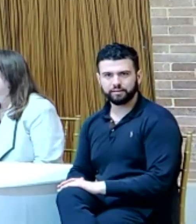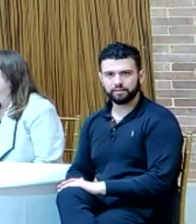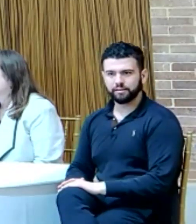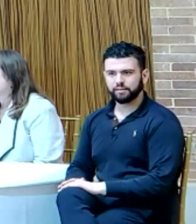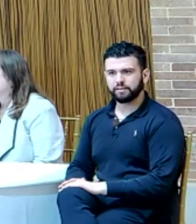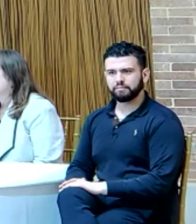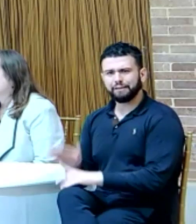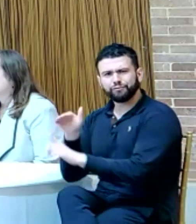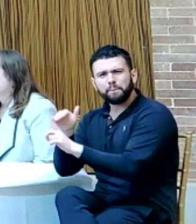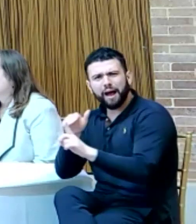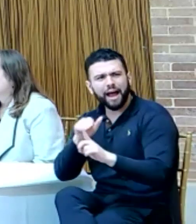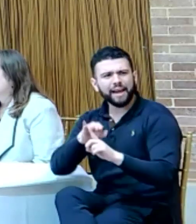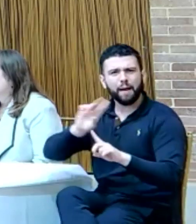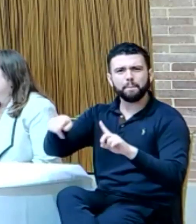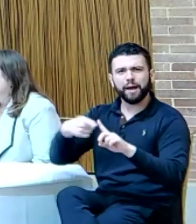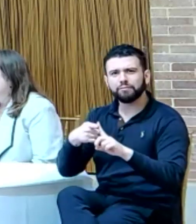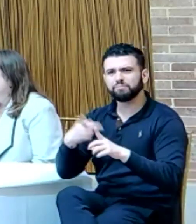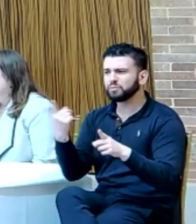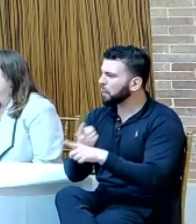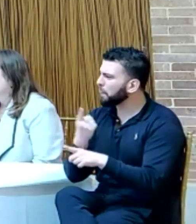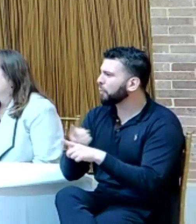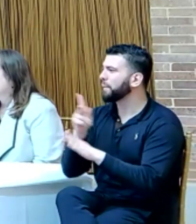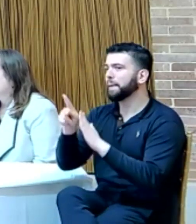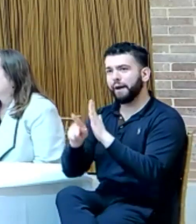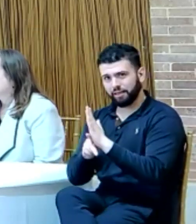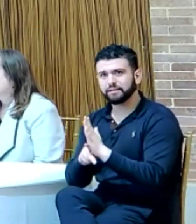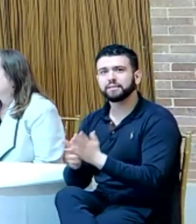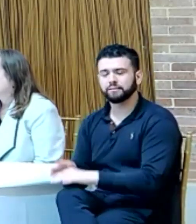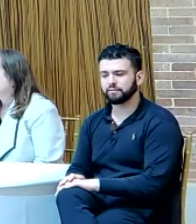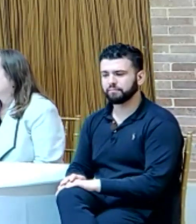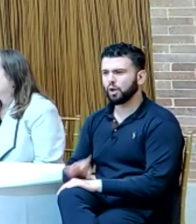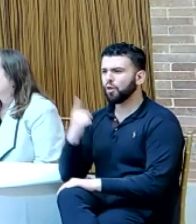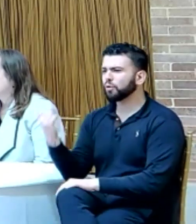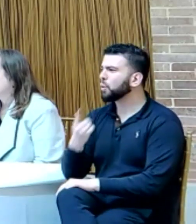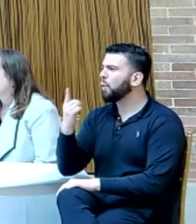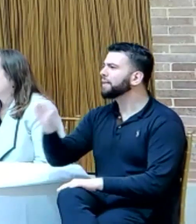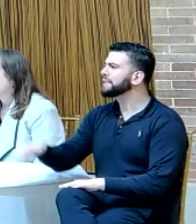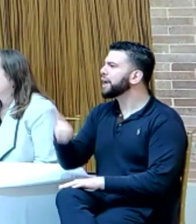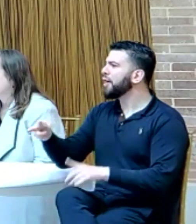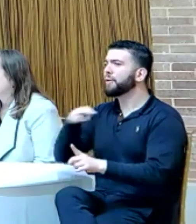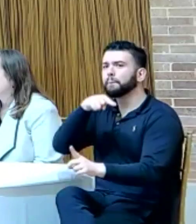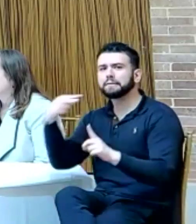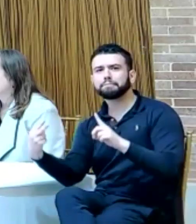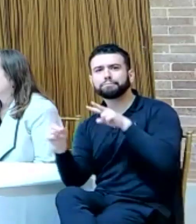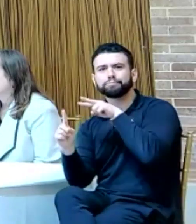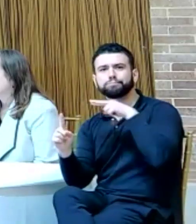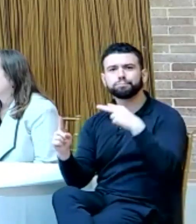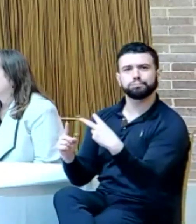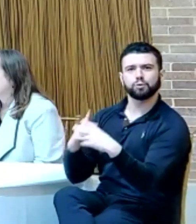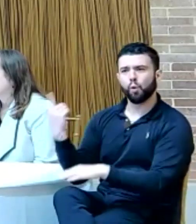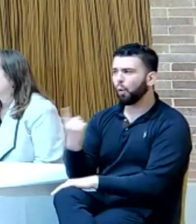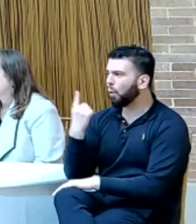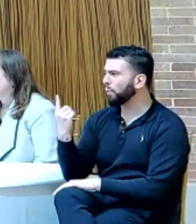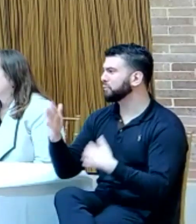shouldn't do but there is another side to it there's always another side to whatever laws have